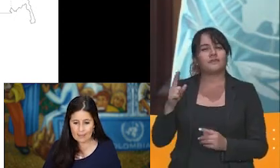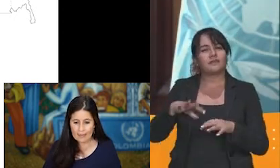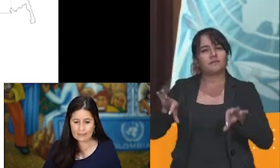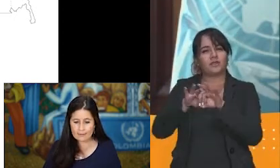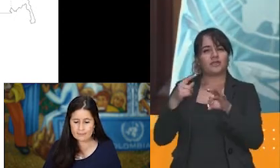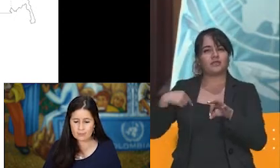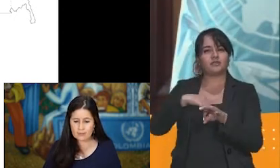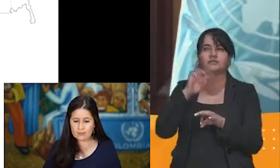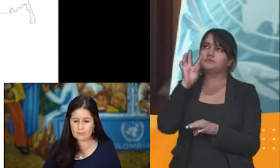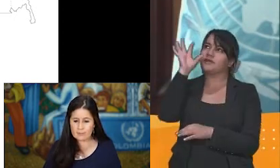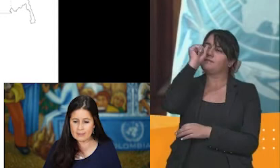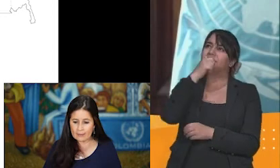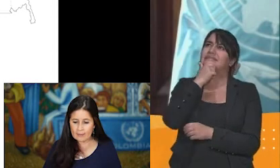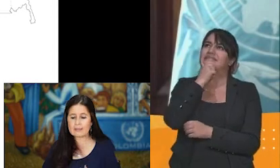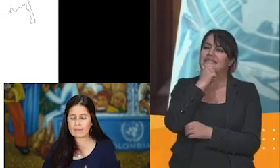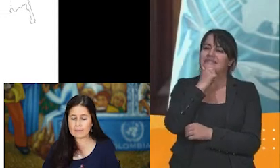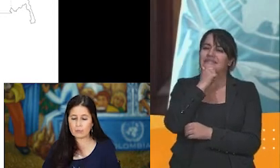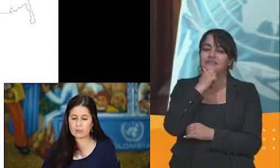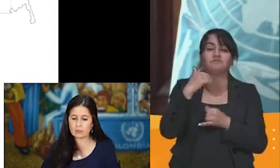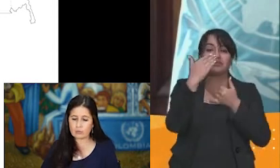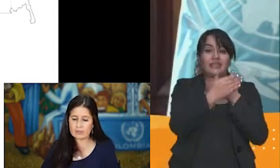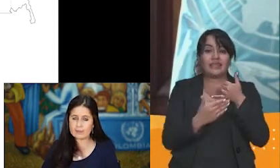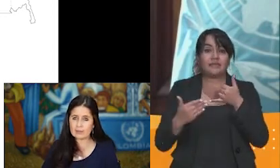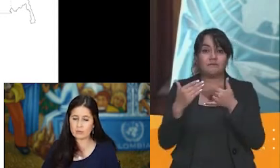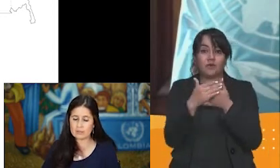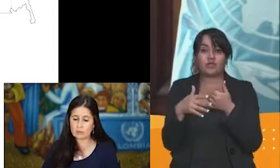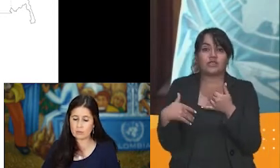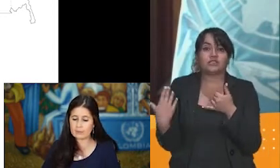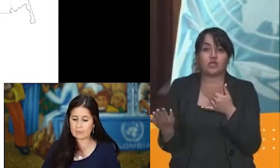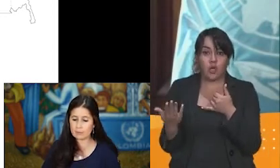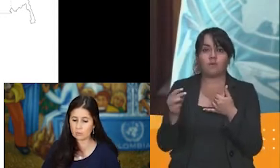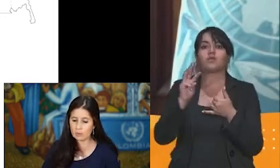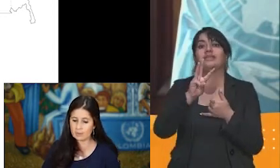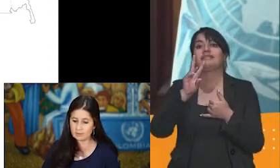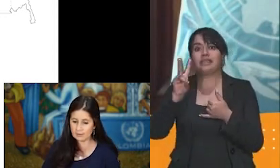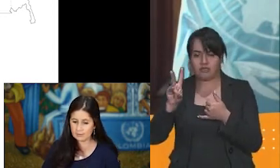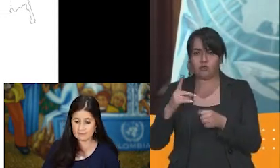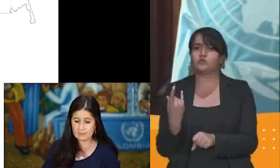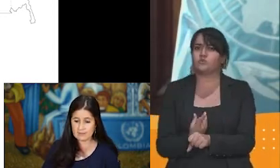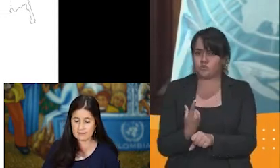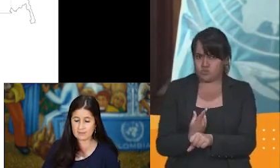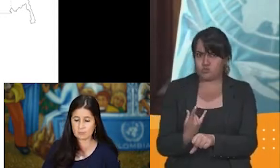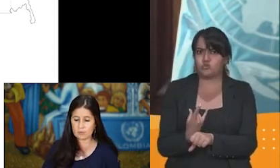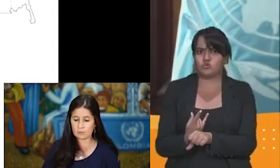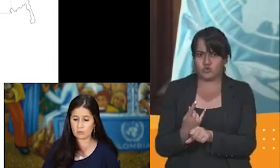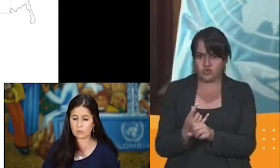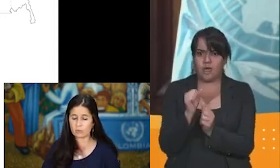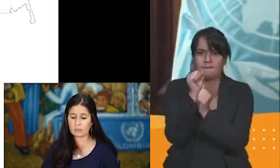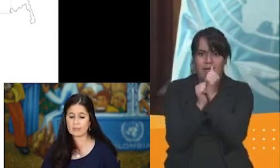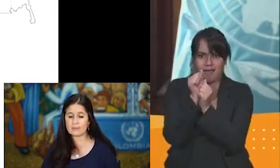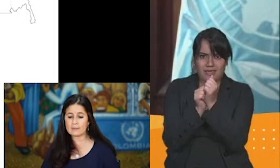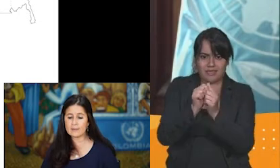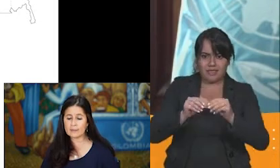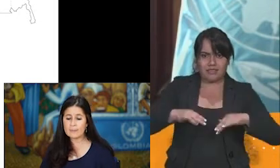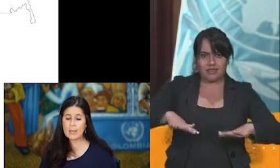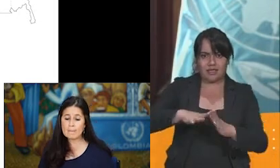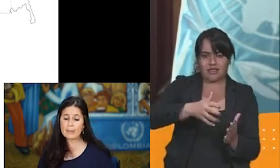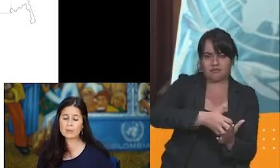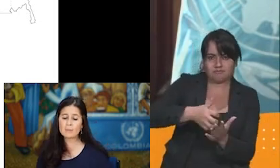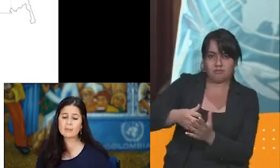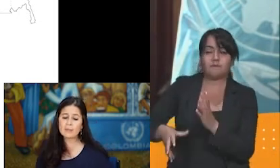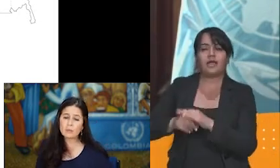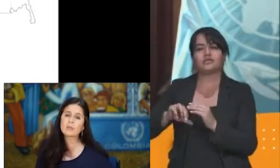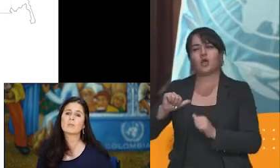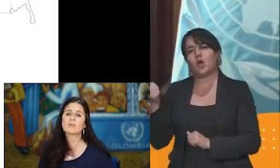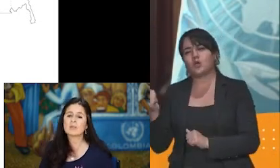what is important to also see here is 13 of the 32 departments are presenting this evidence of exploitation with the use of machinery on land. But we also